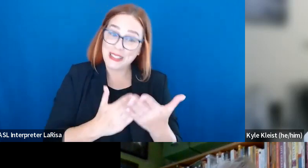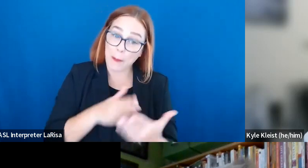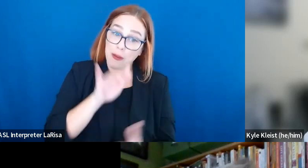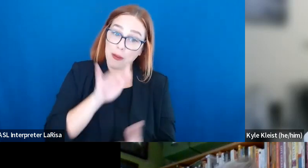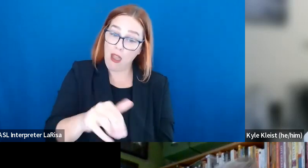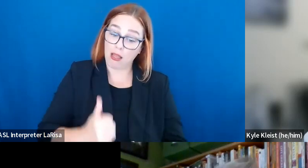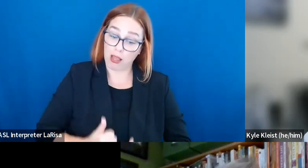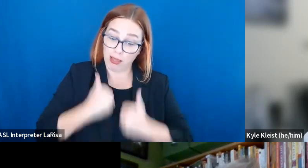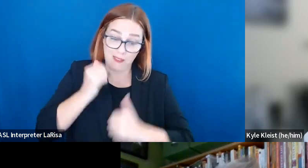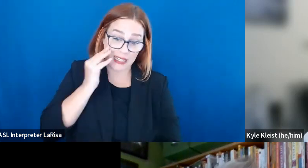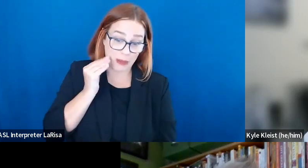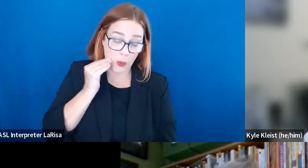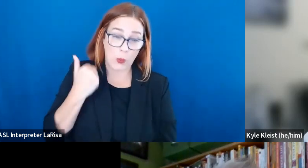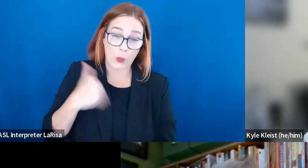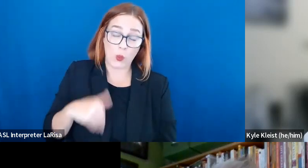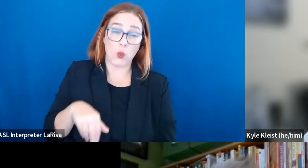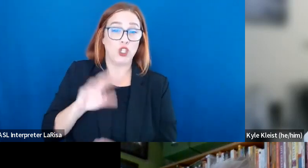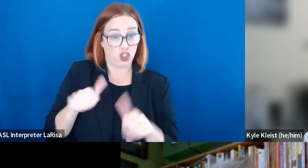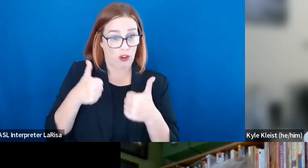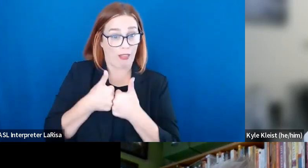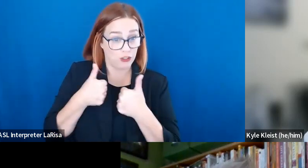It was dealing with a lot of challenges, and